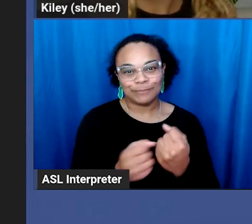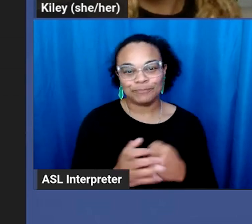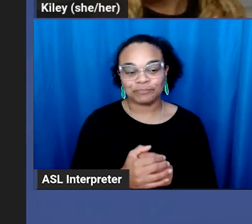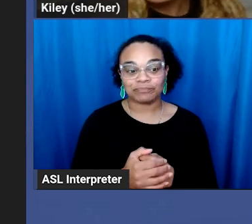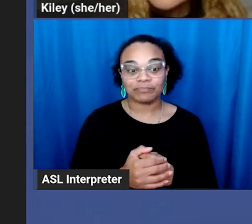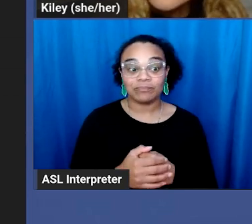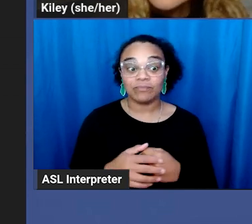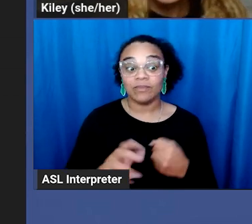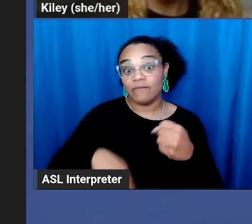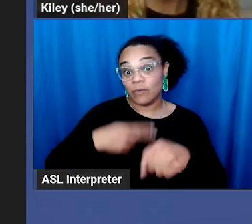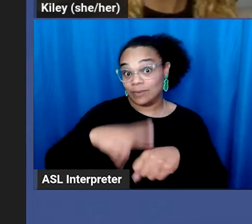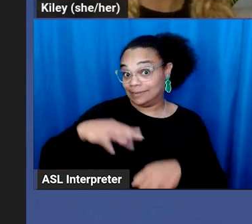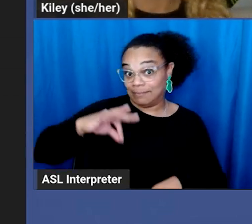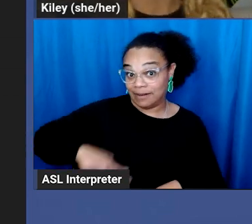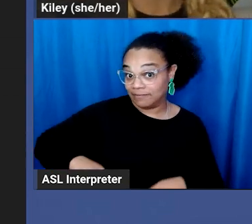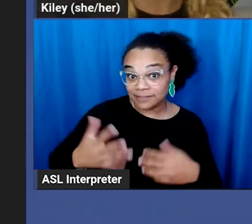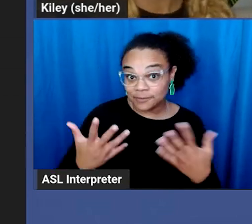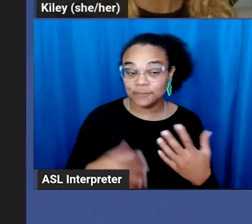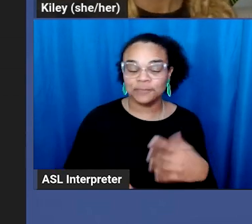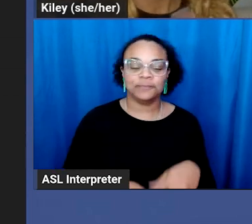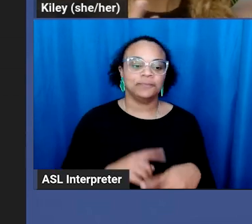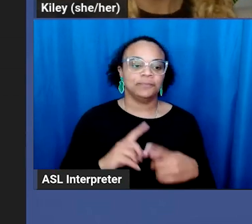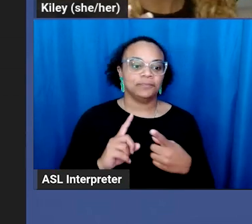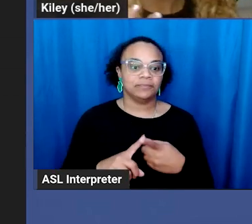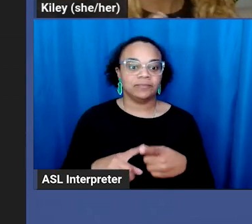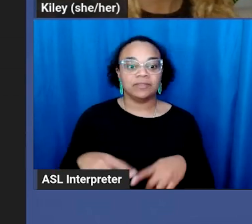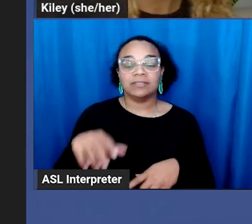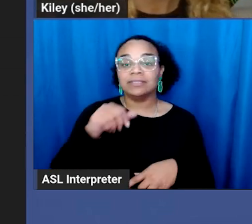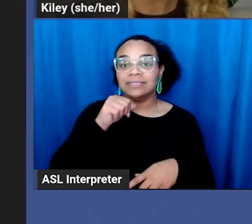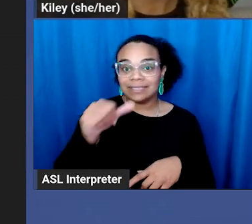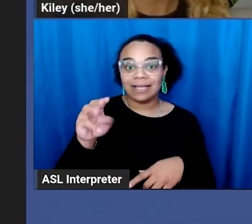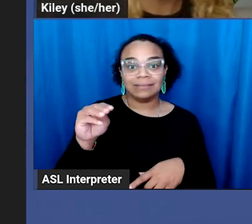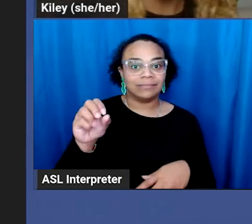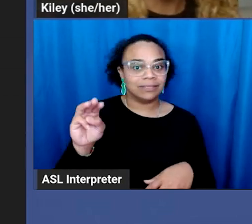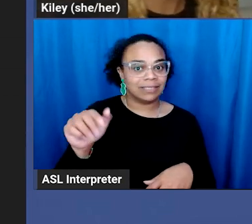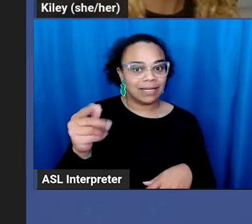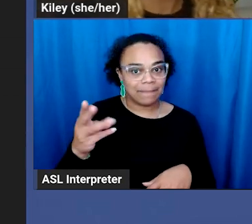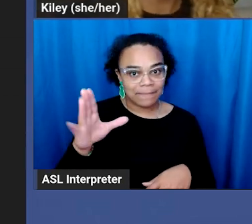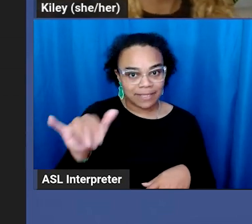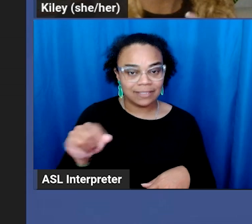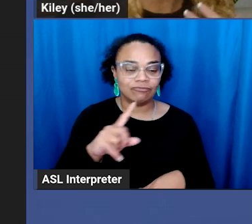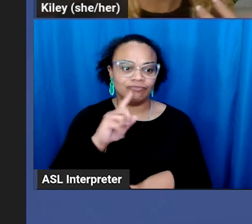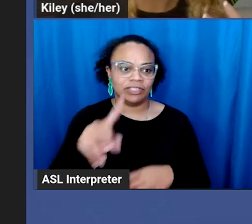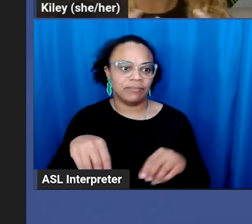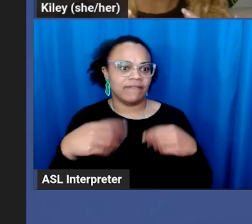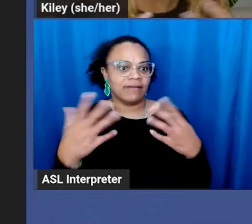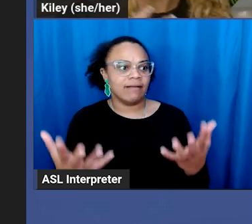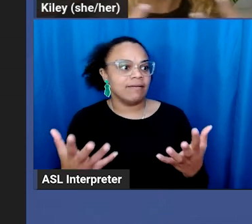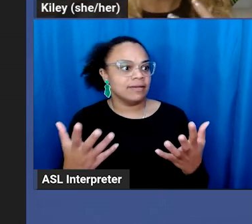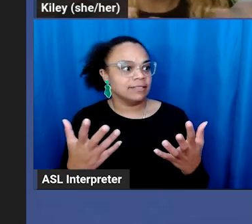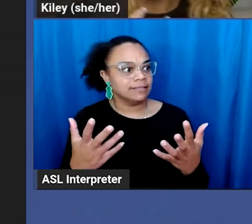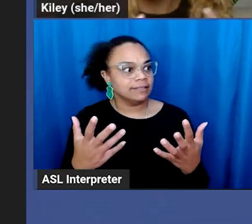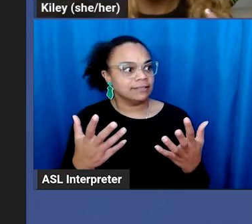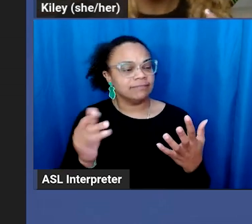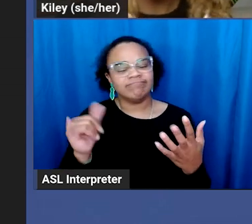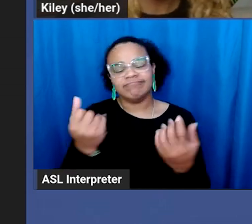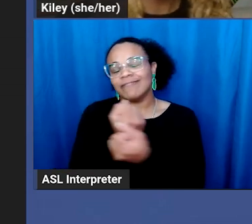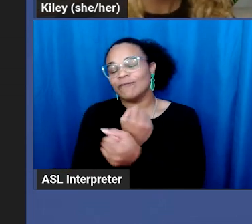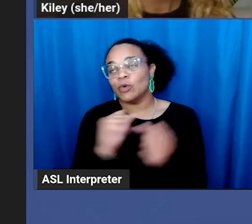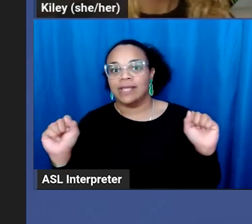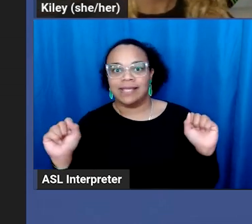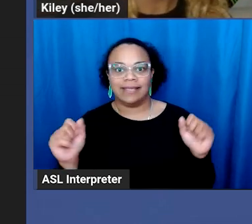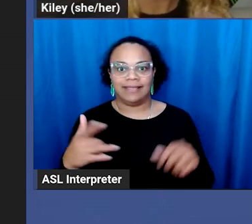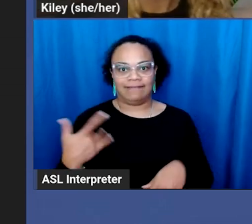some of the benefits. So non-monogamy really provides this sort of freedom